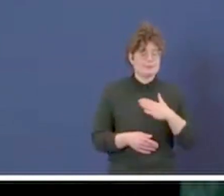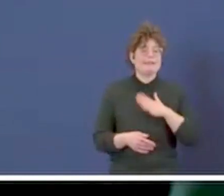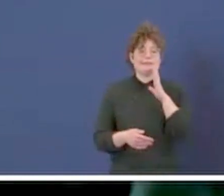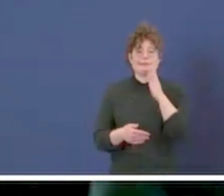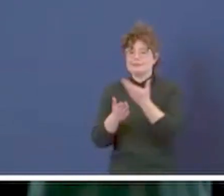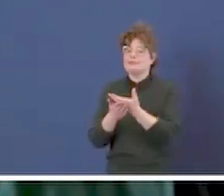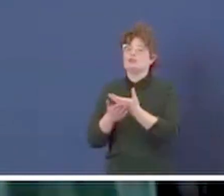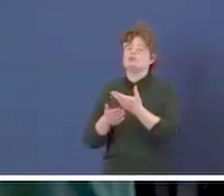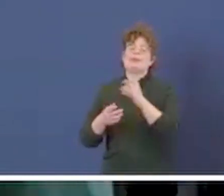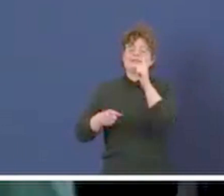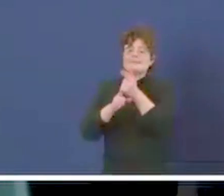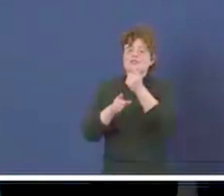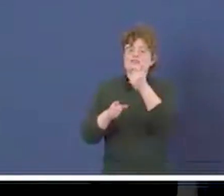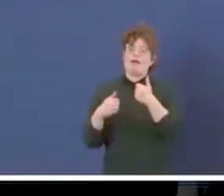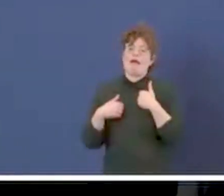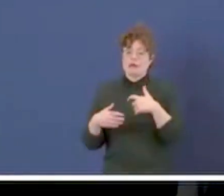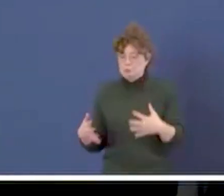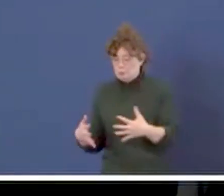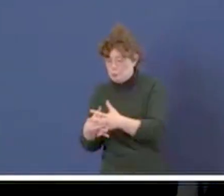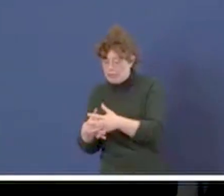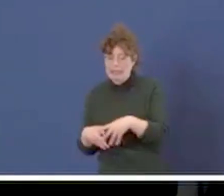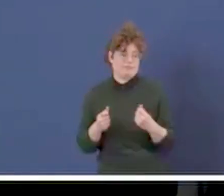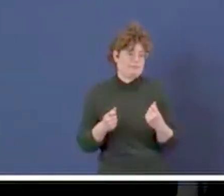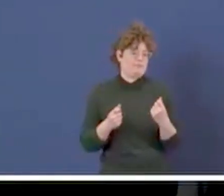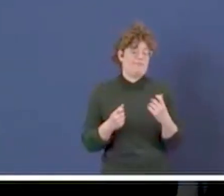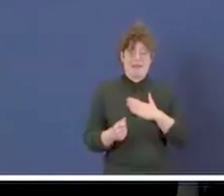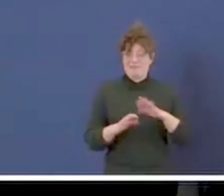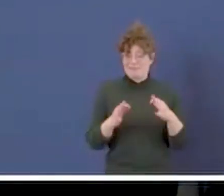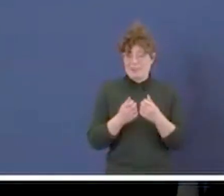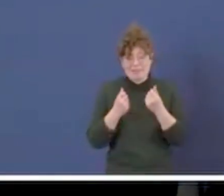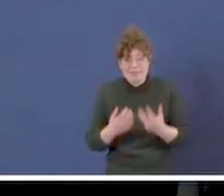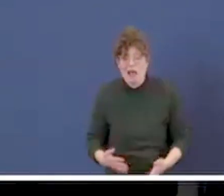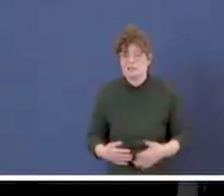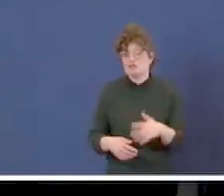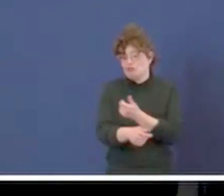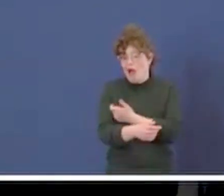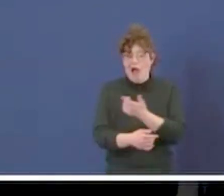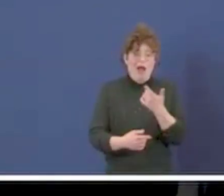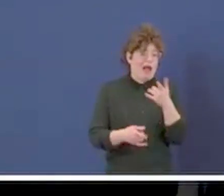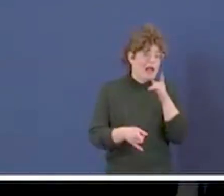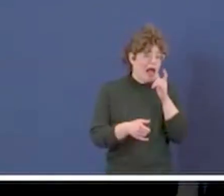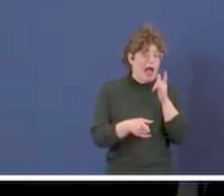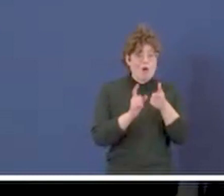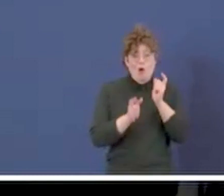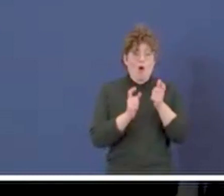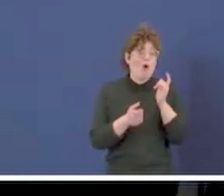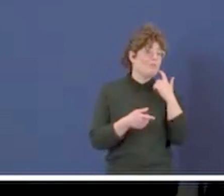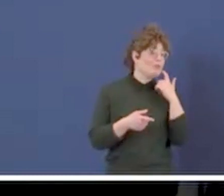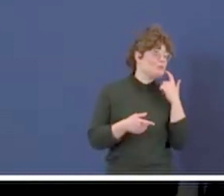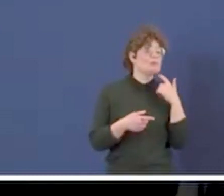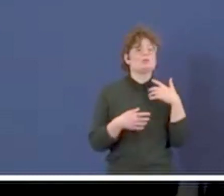on the way. Drug and alcohol abuse, cigarette smoking. And it took me a really long